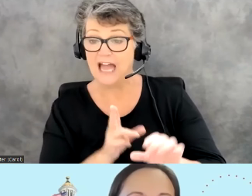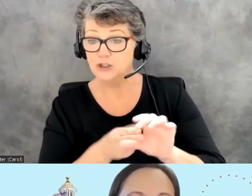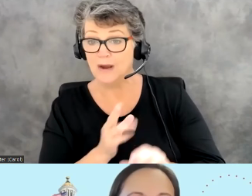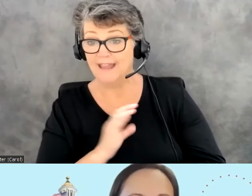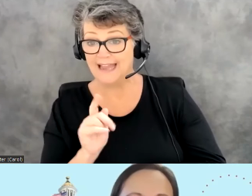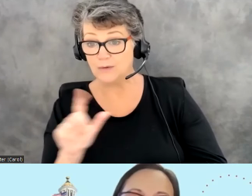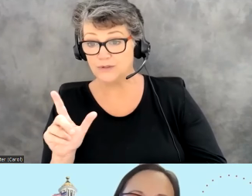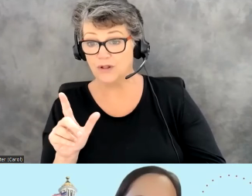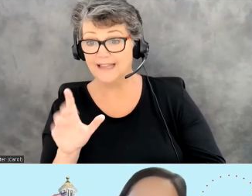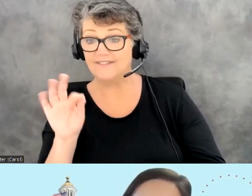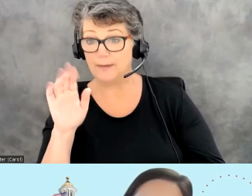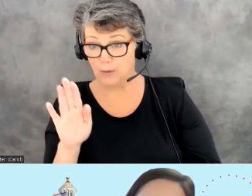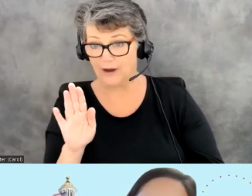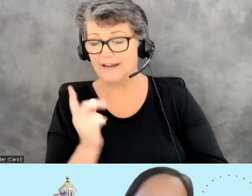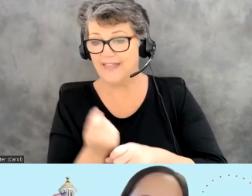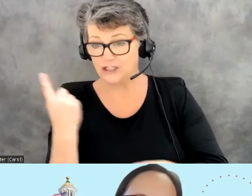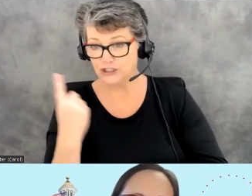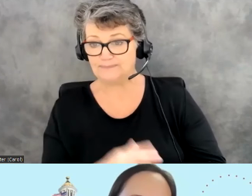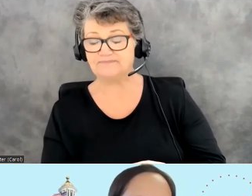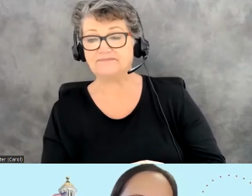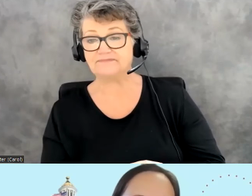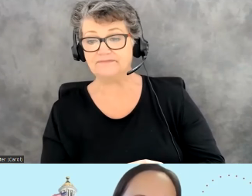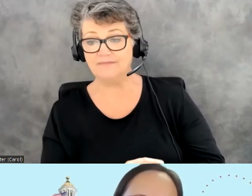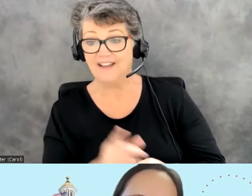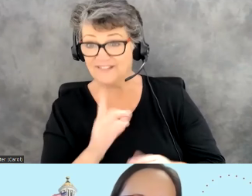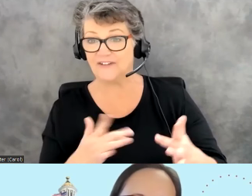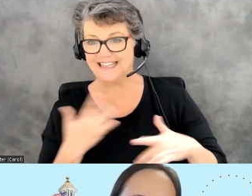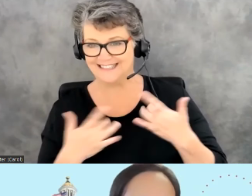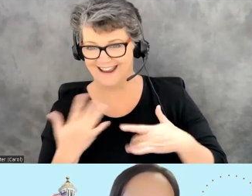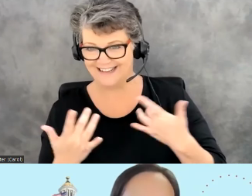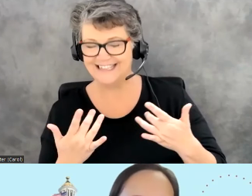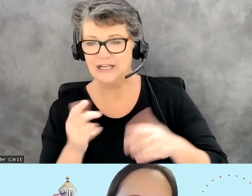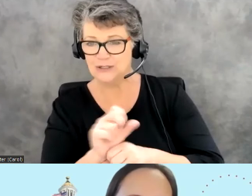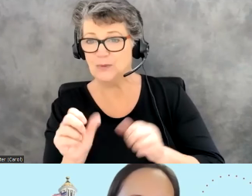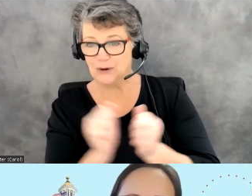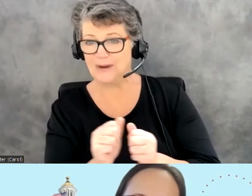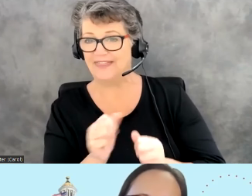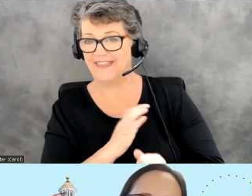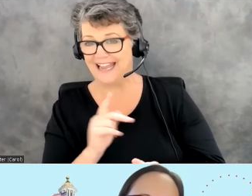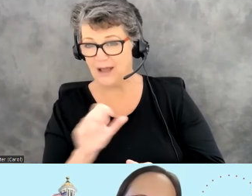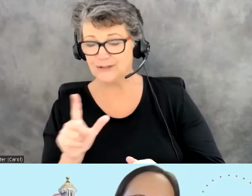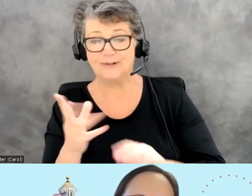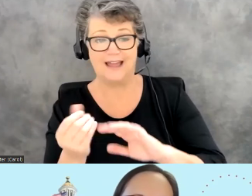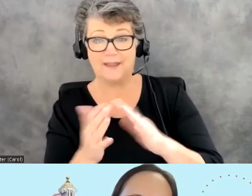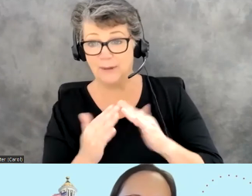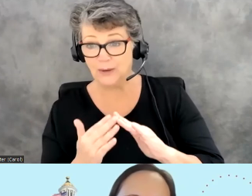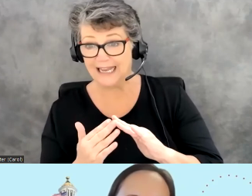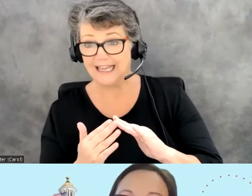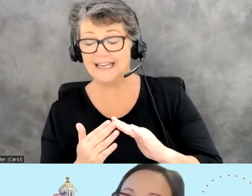in February of last year. Very excited to work with the council and the community